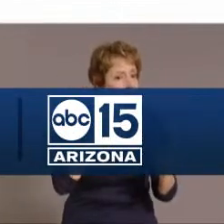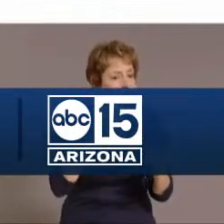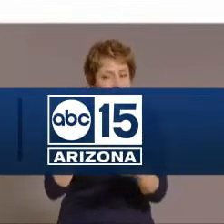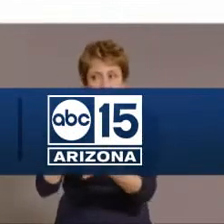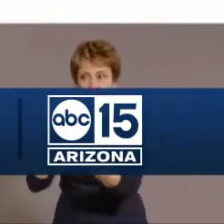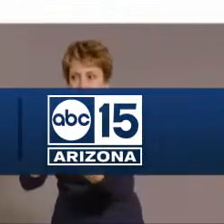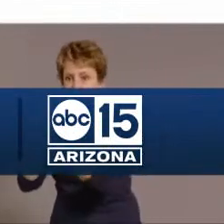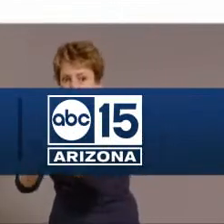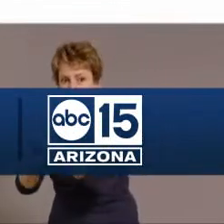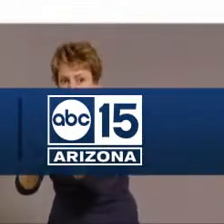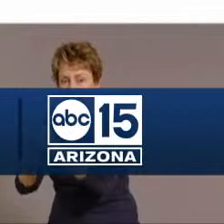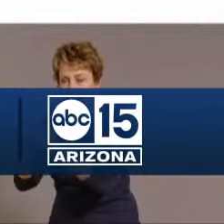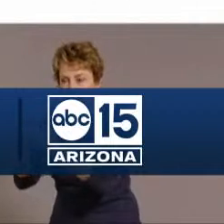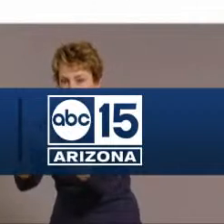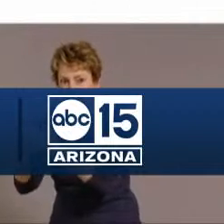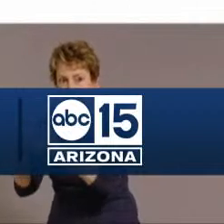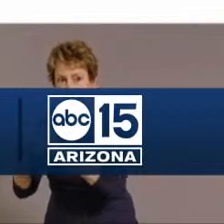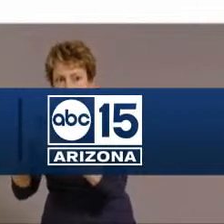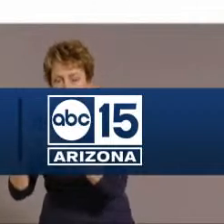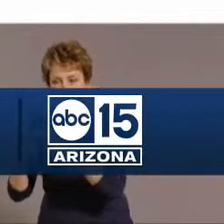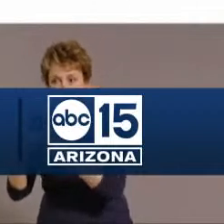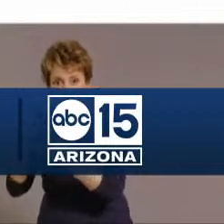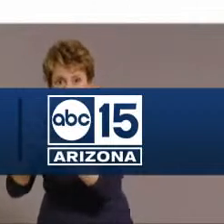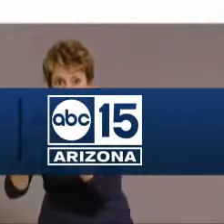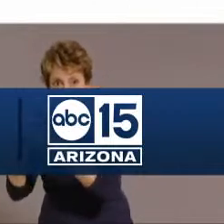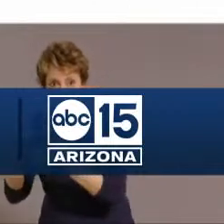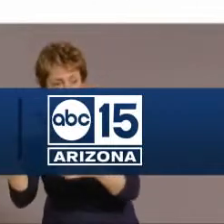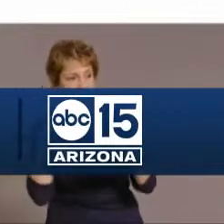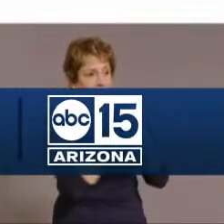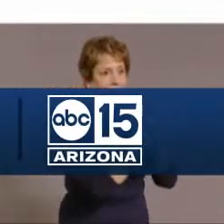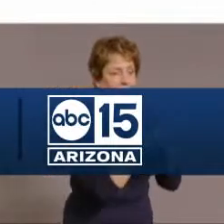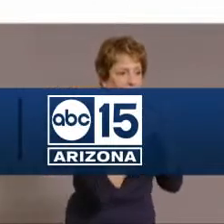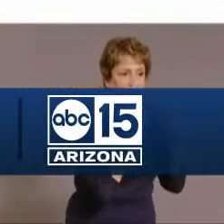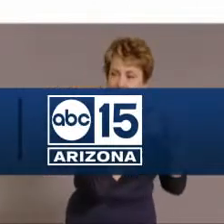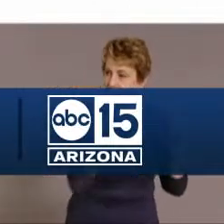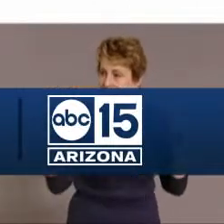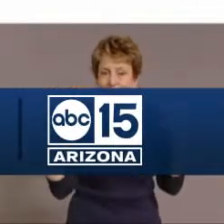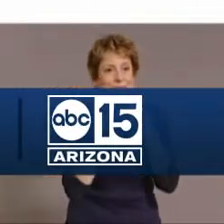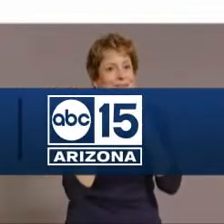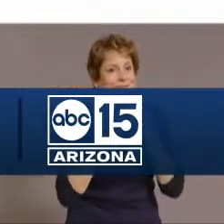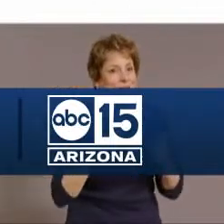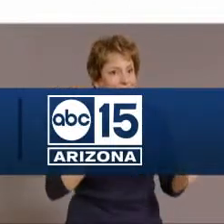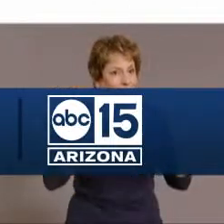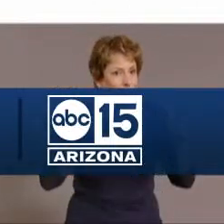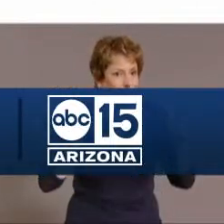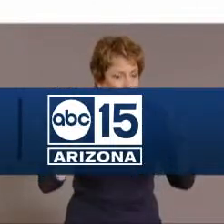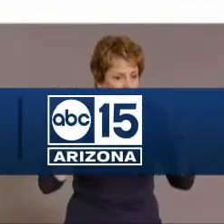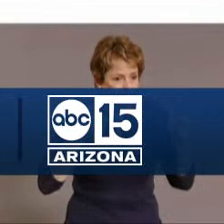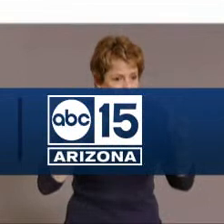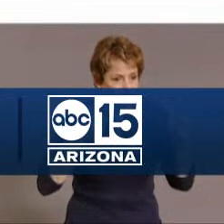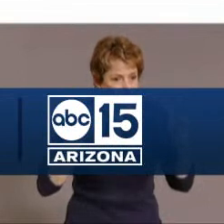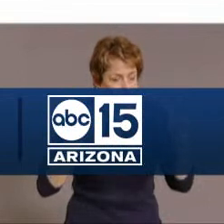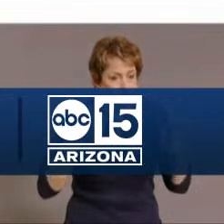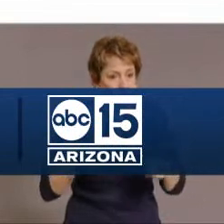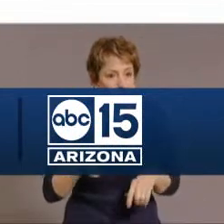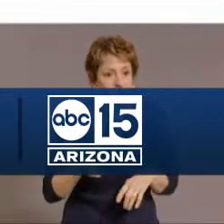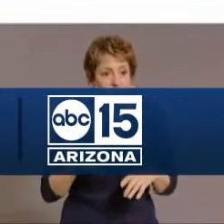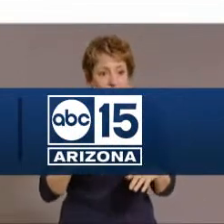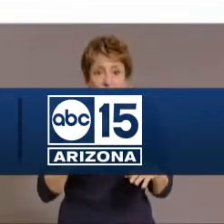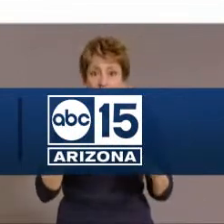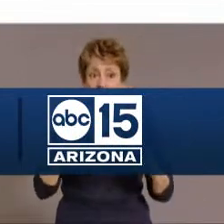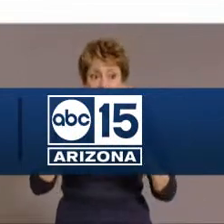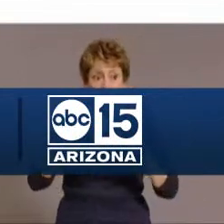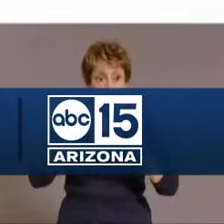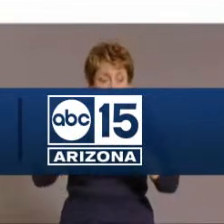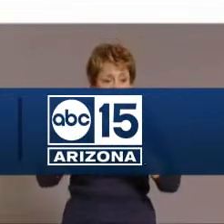at the state pod. But we want to make sure that we are removing all barriers. And so you